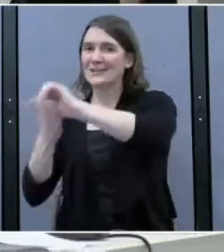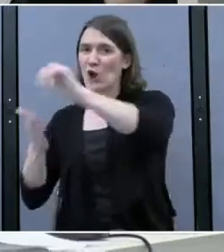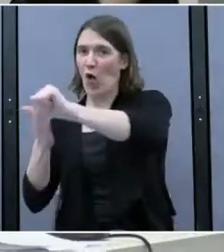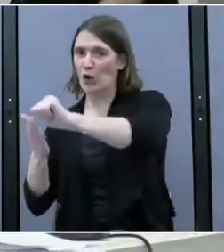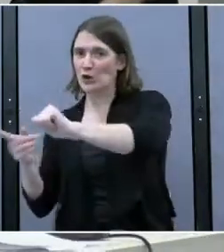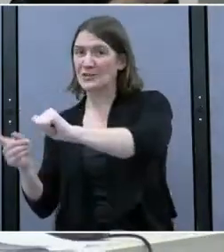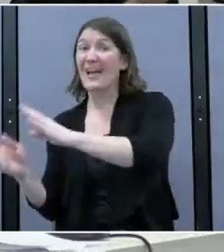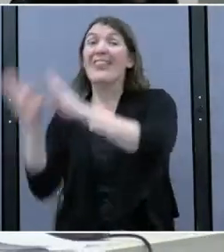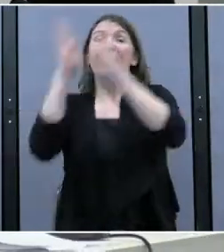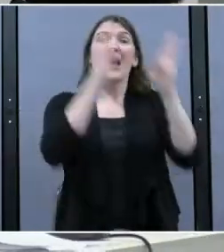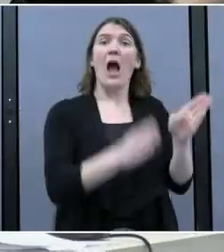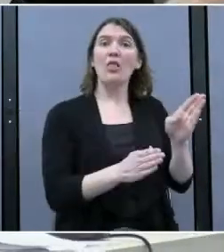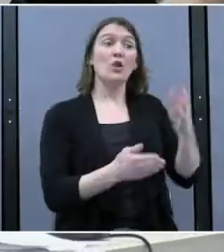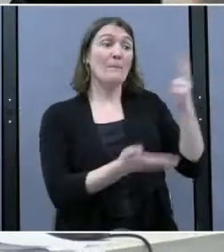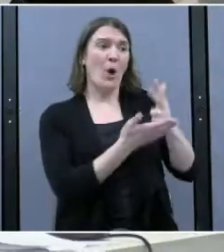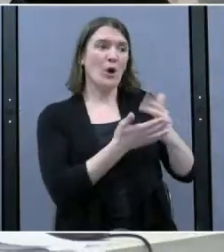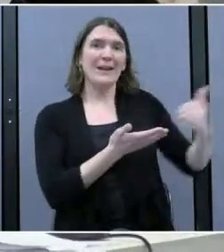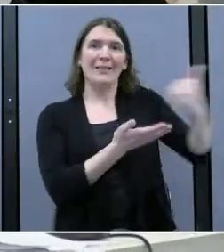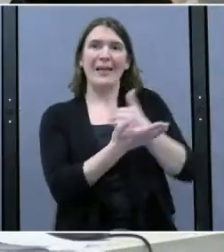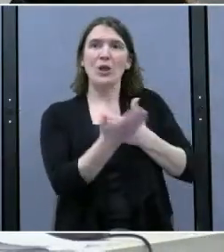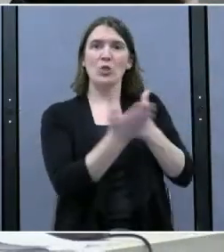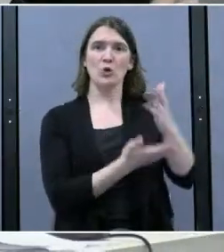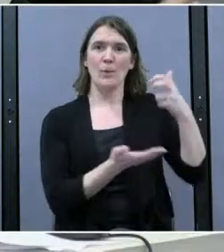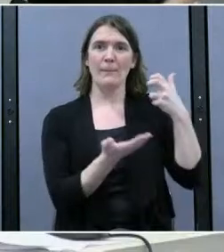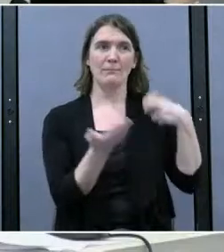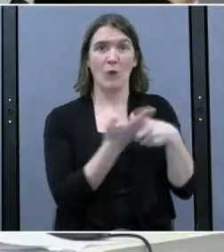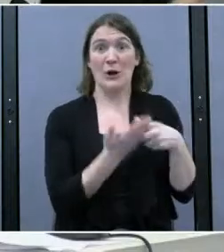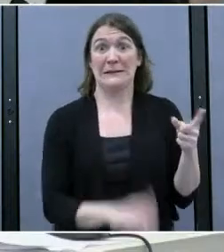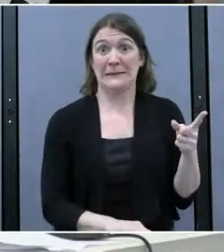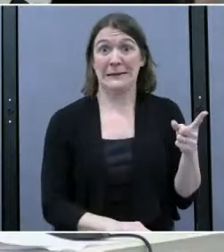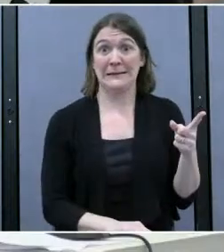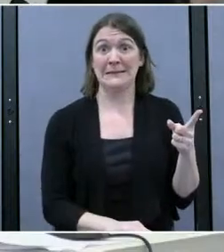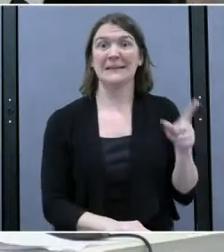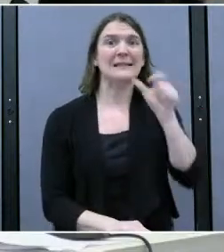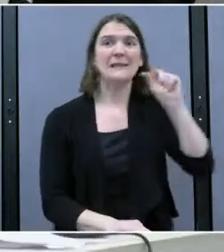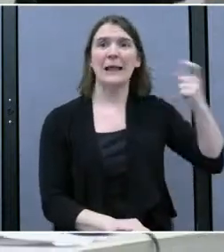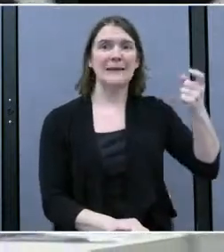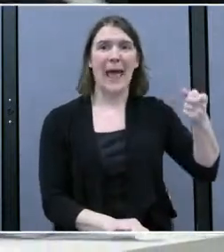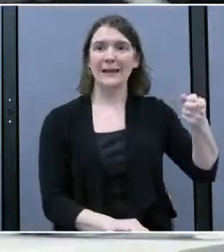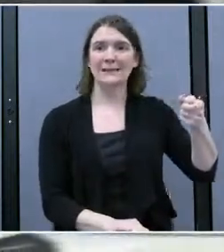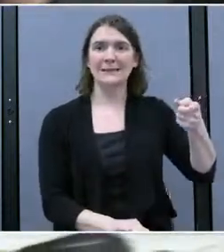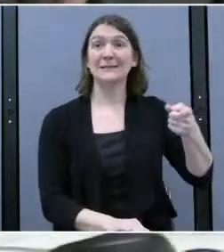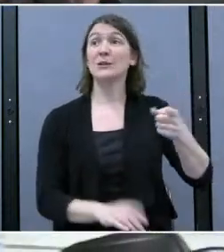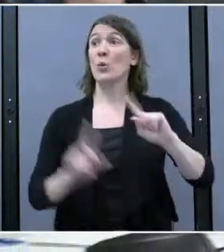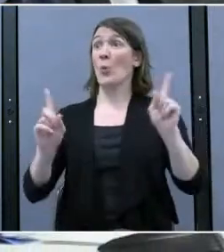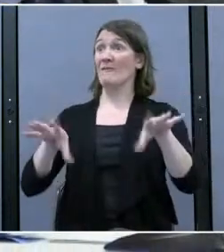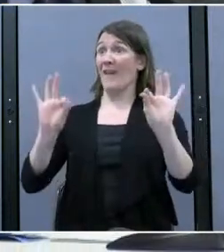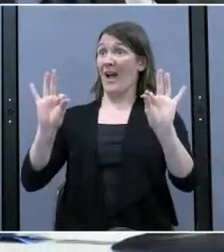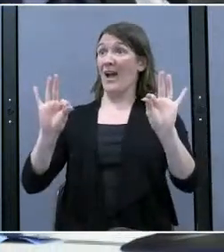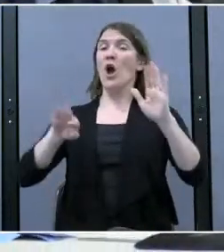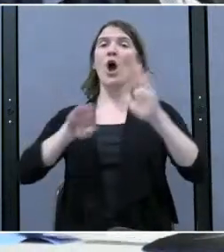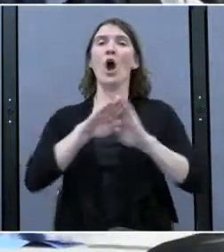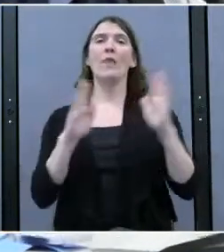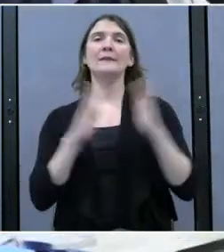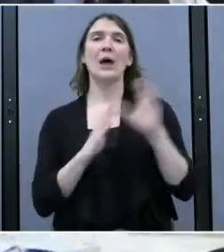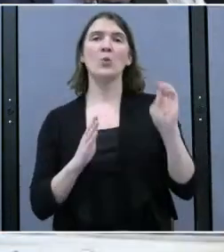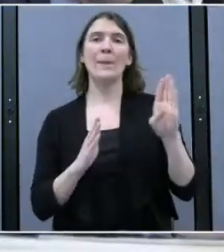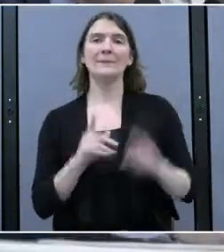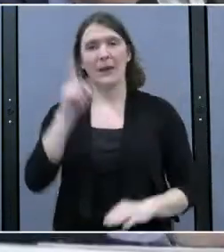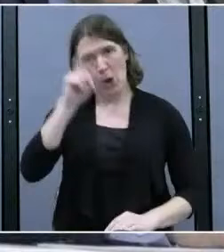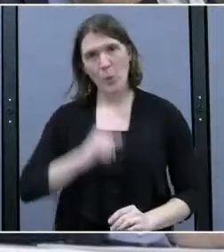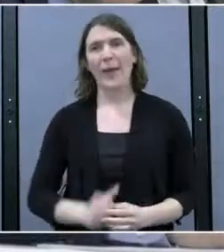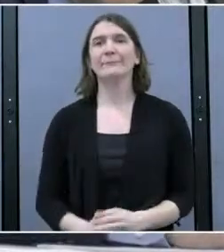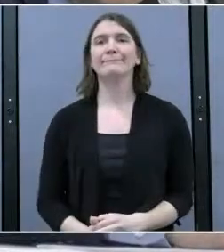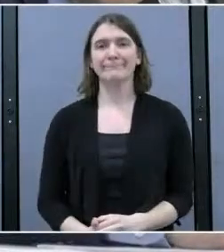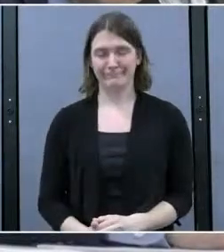why it's voted on by the representatives here. And so to find those items, they're on the town website